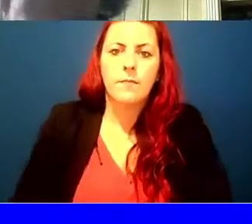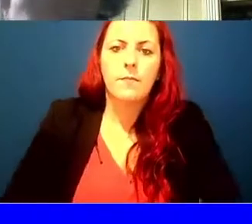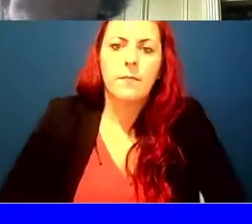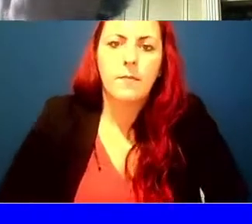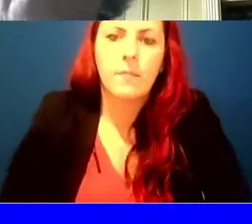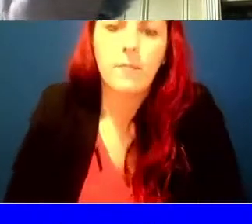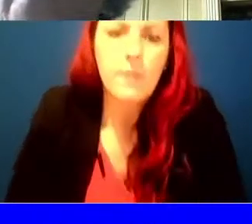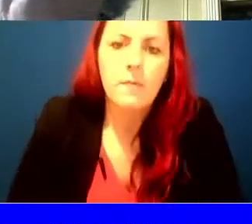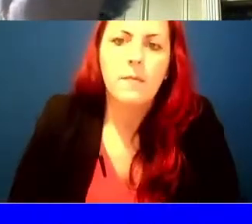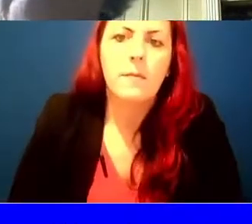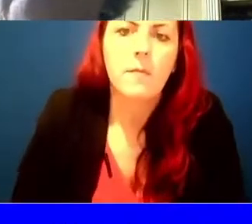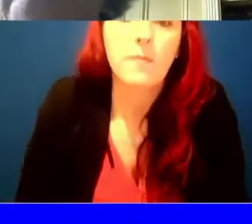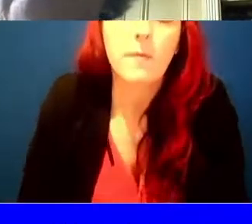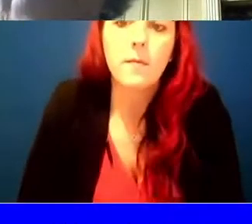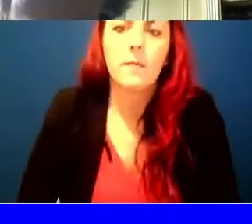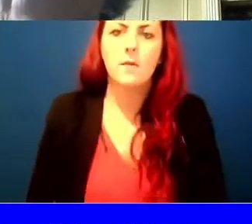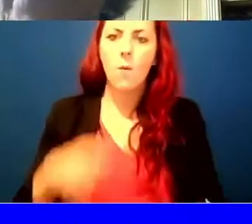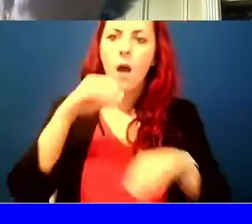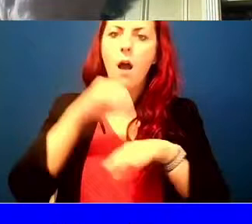of